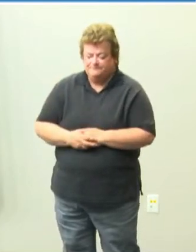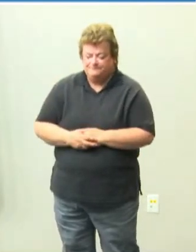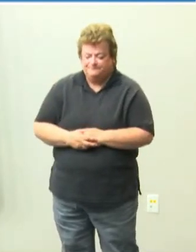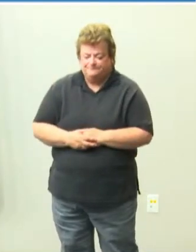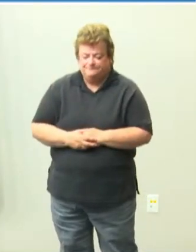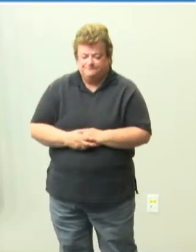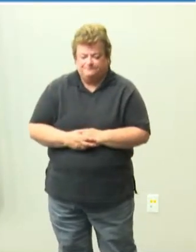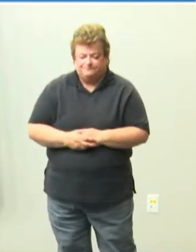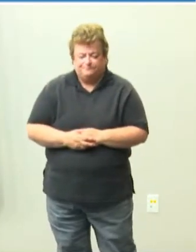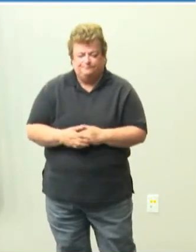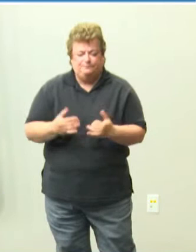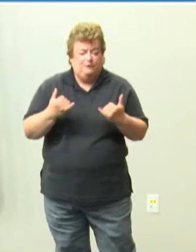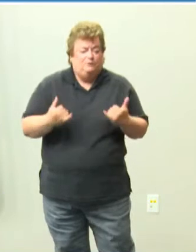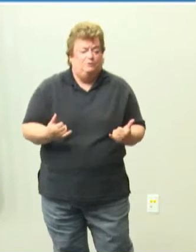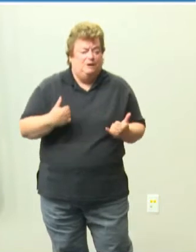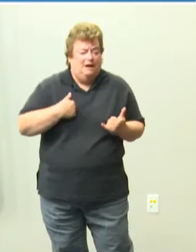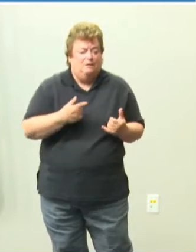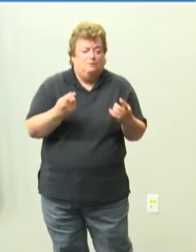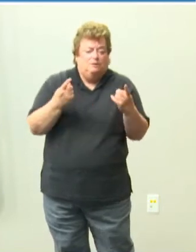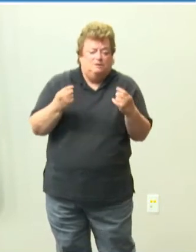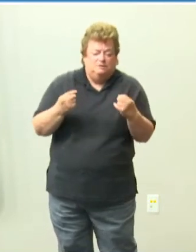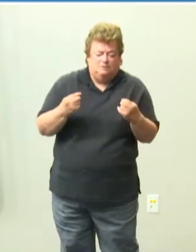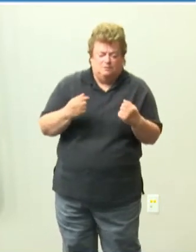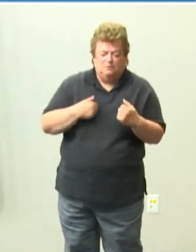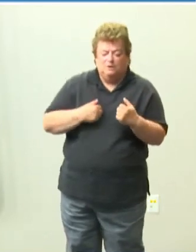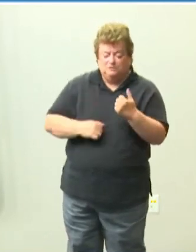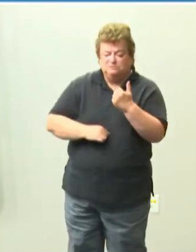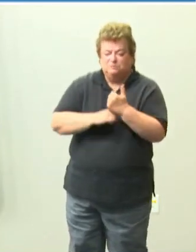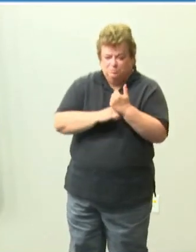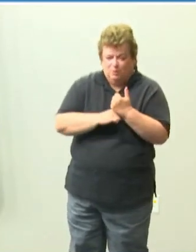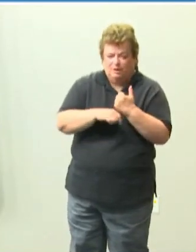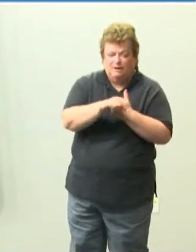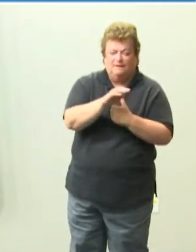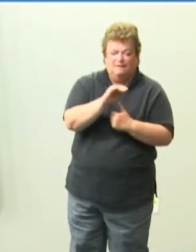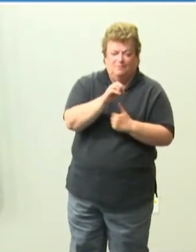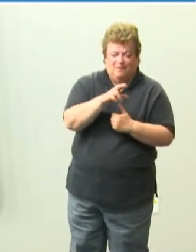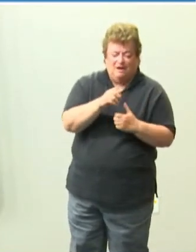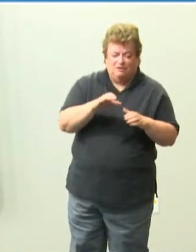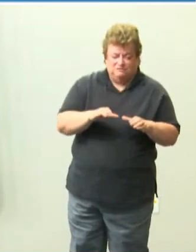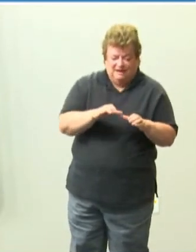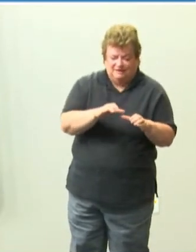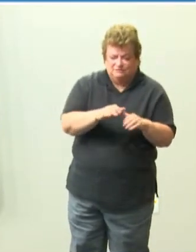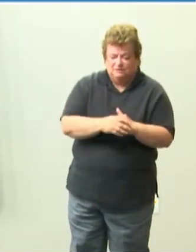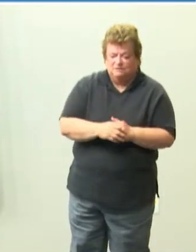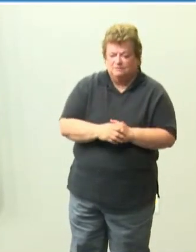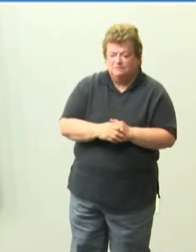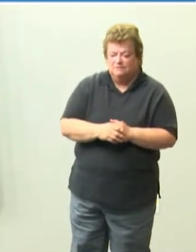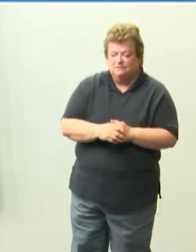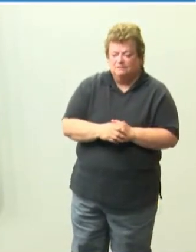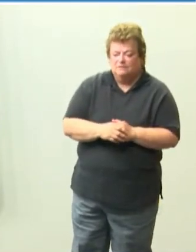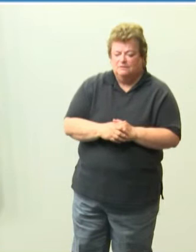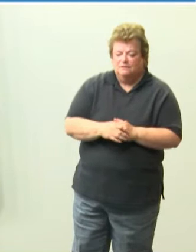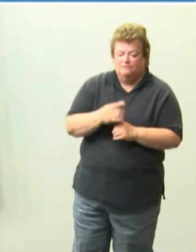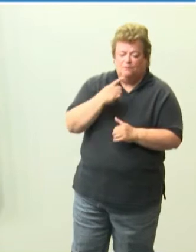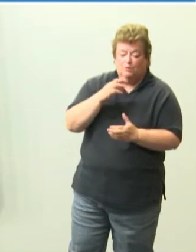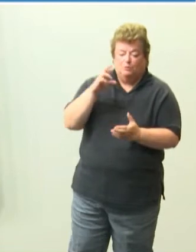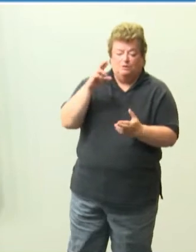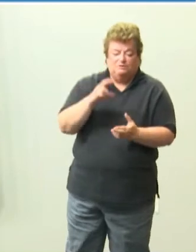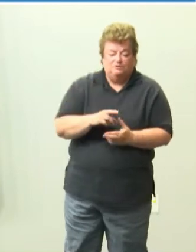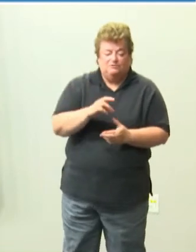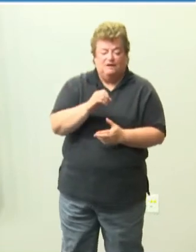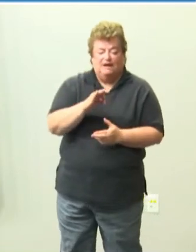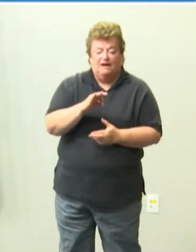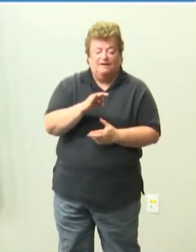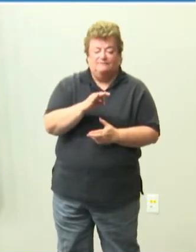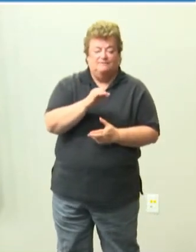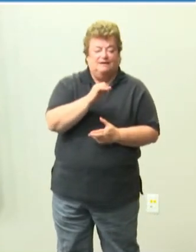So what does this action do? Well, we're very supportive of this action. Along with the reduction in non-urgent surgeries